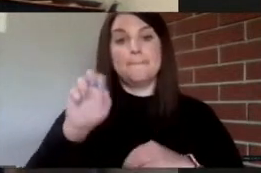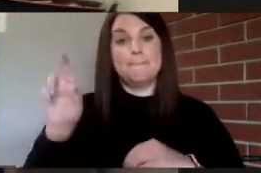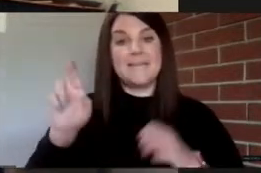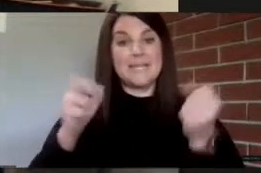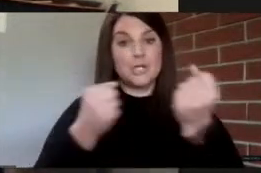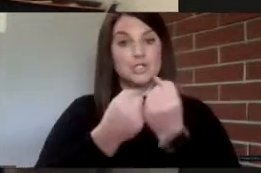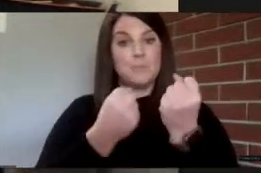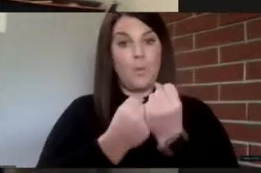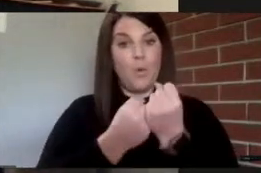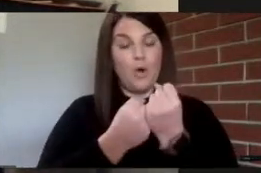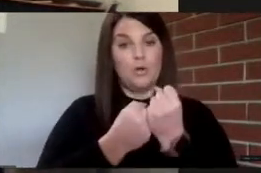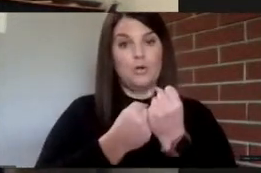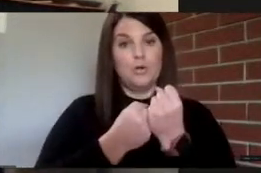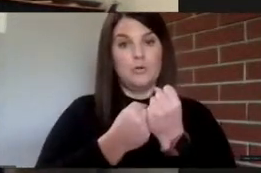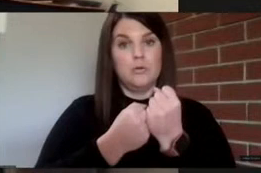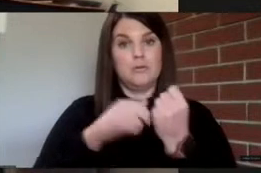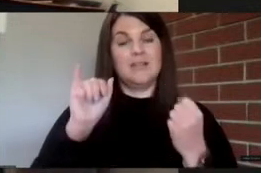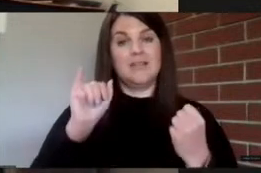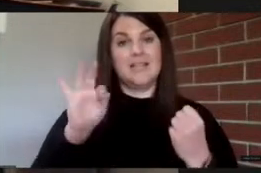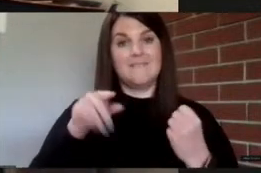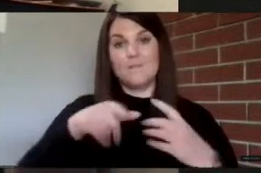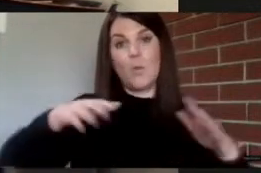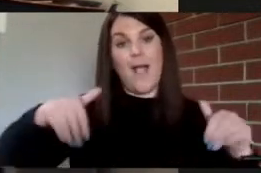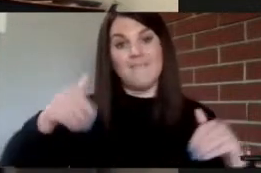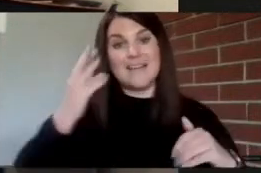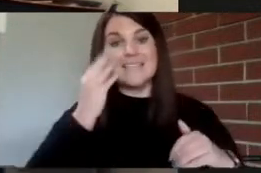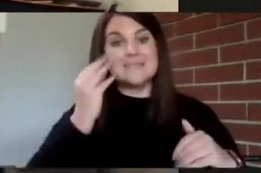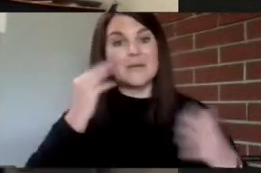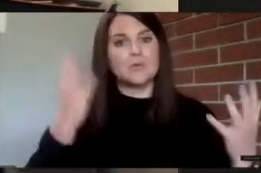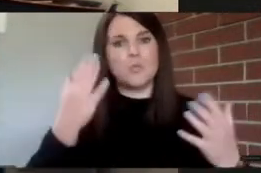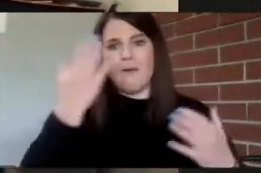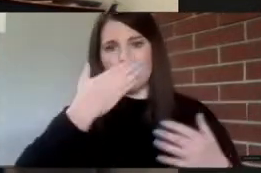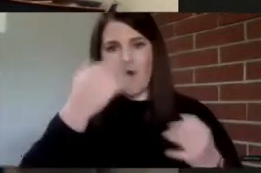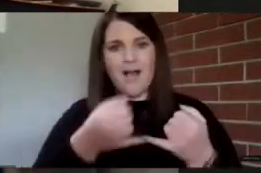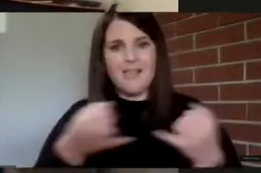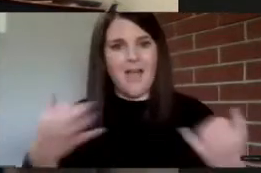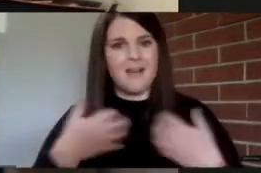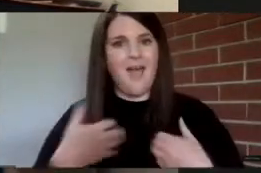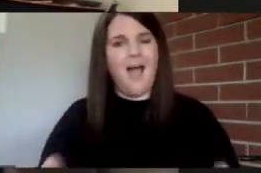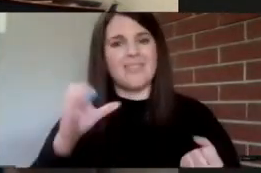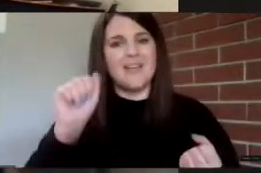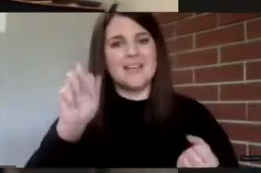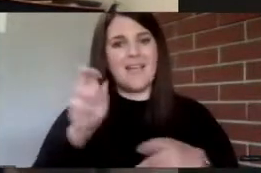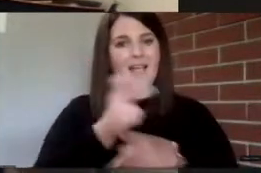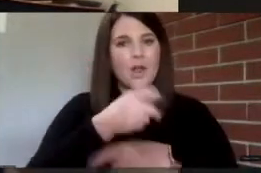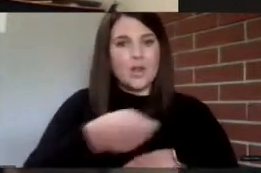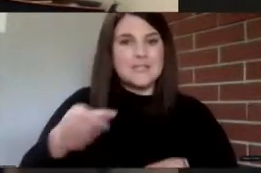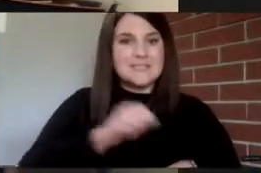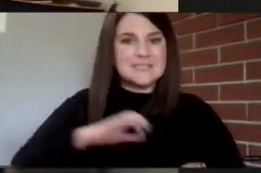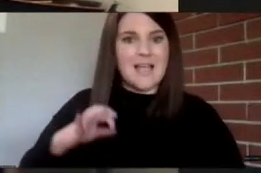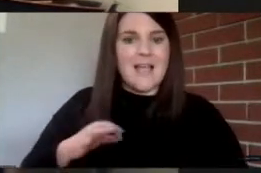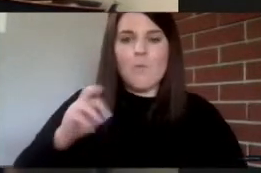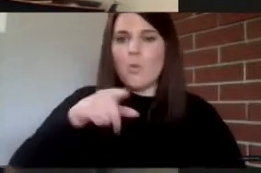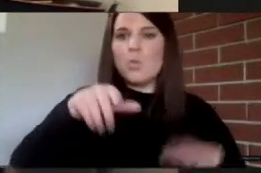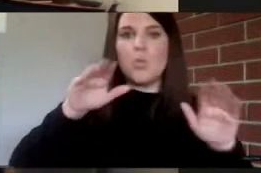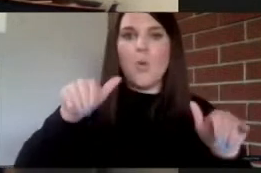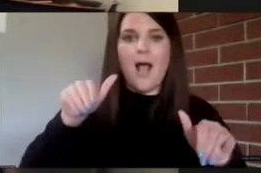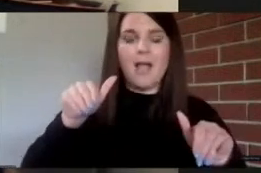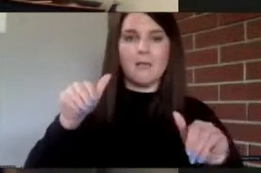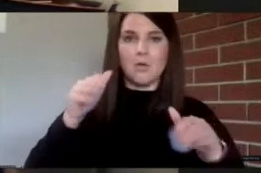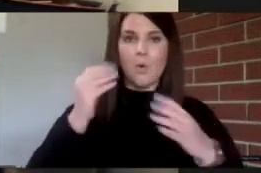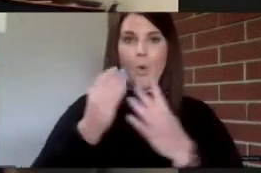had to be, if you haven't experienced what the frontline healthcare staff has experienced, or you haven't gone through high